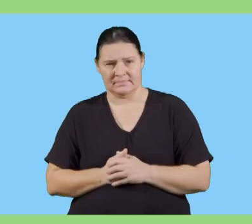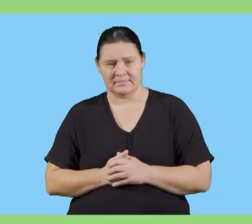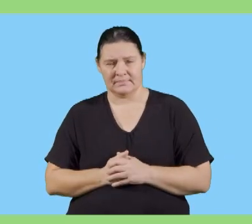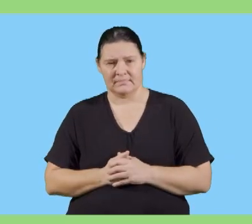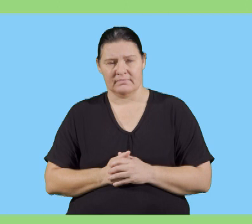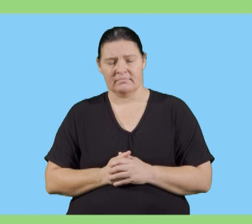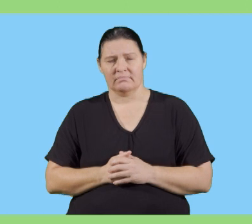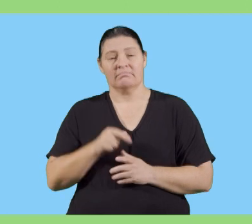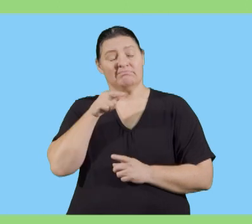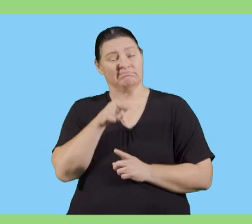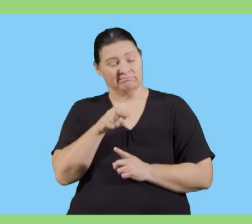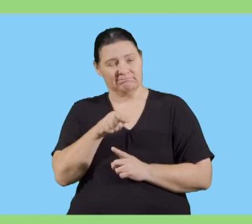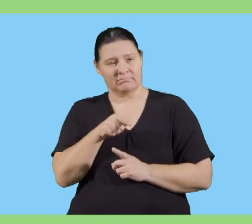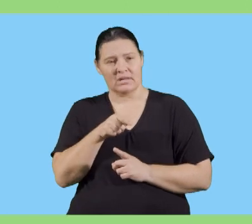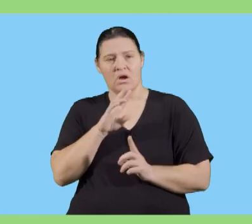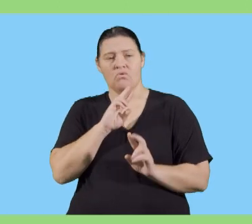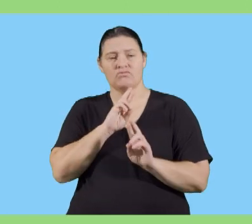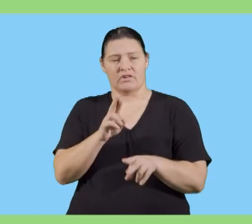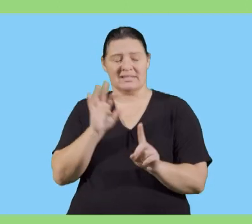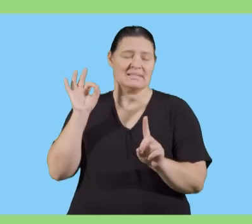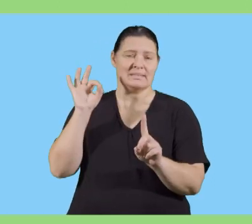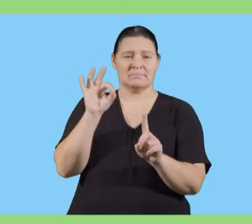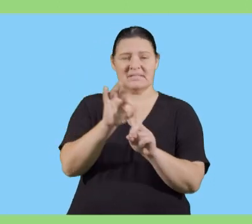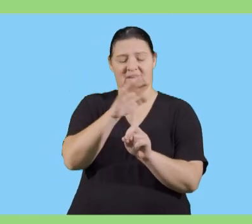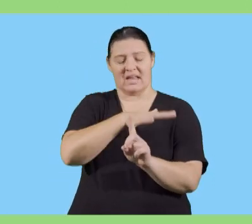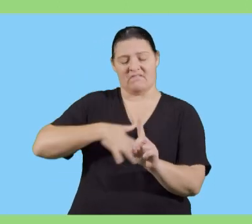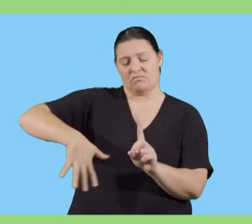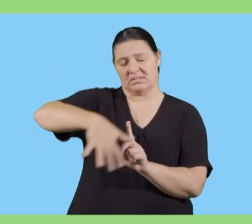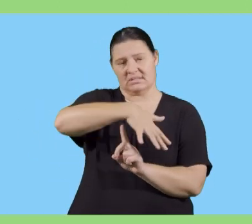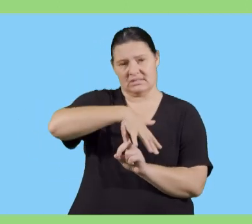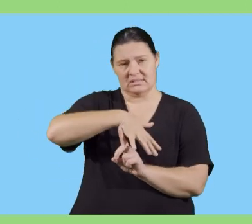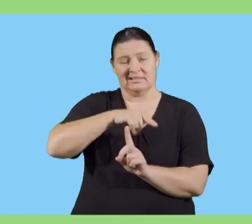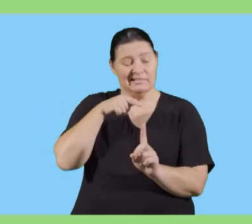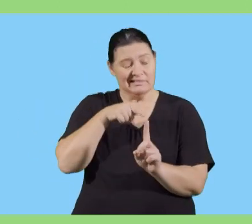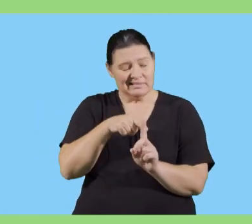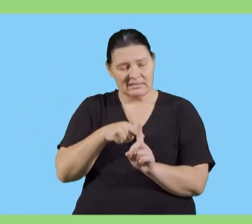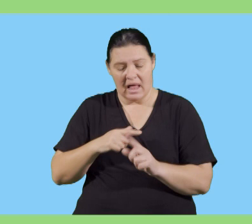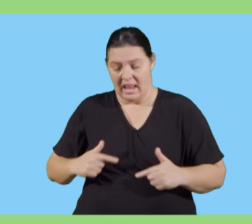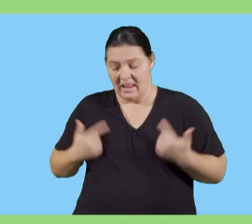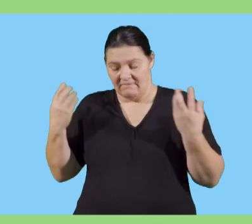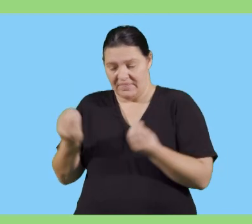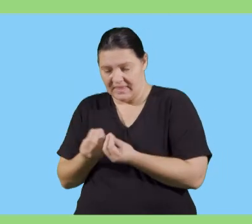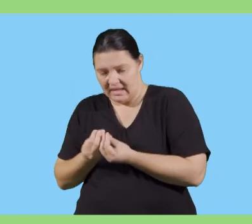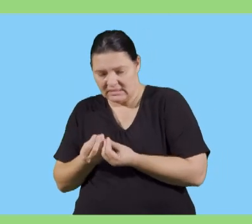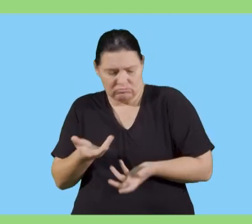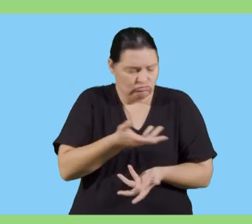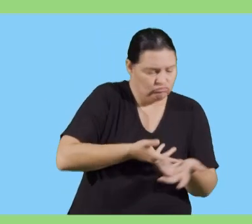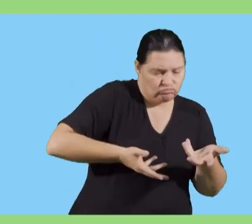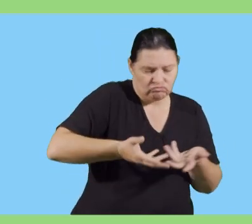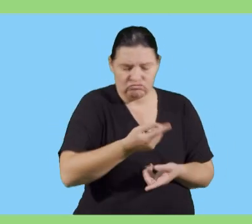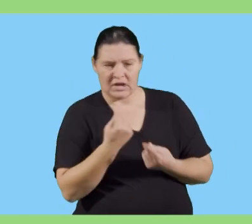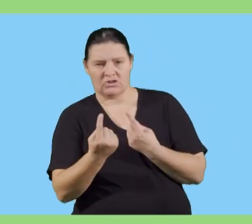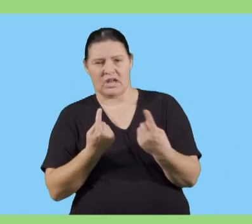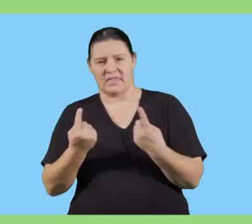to a specific environment where living organisms interact with one another and with their physical environment. So